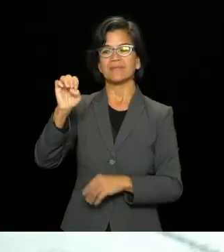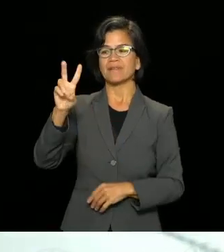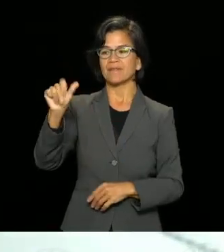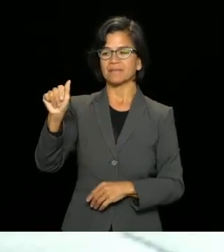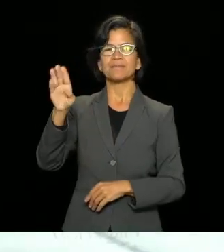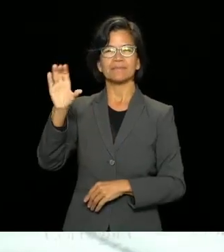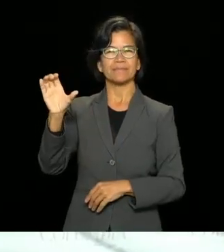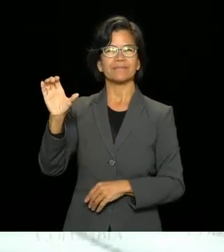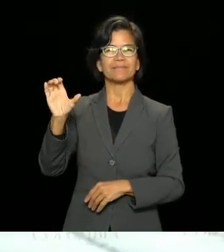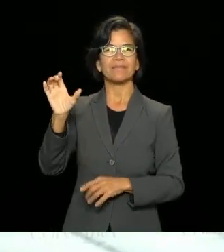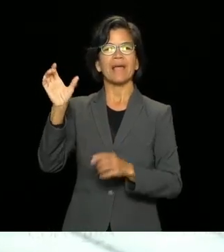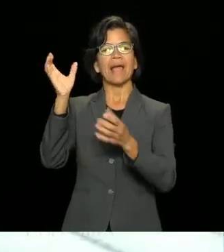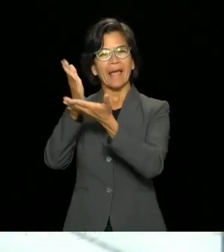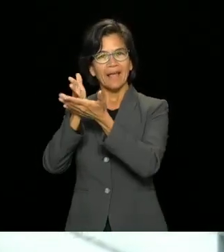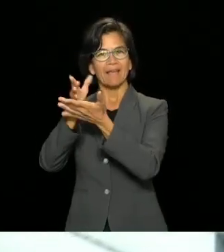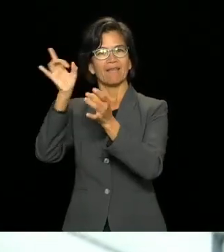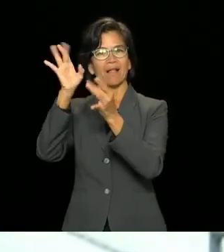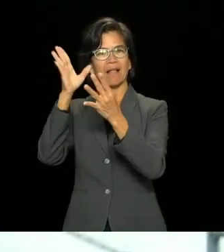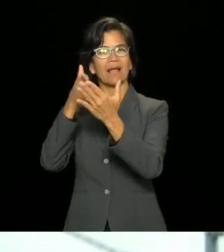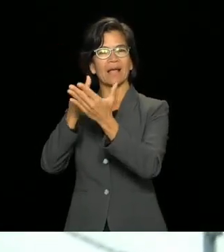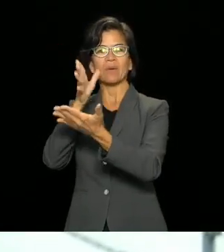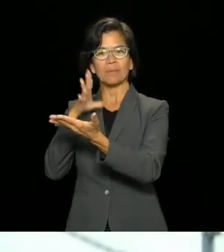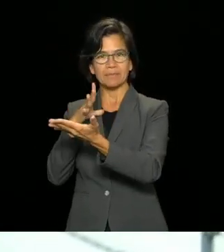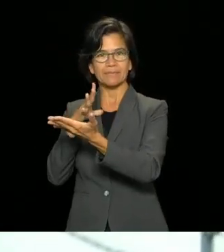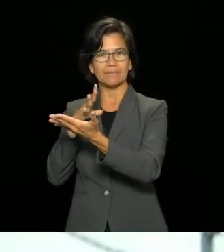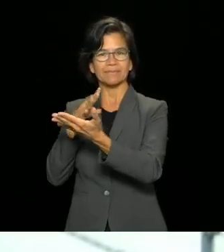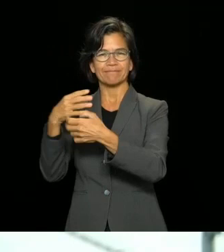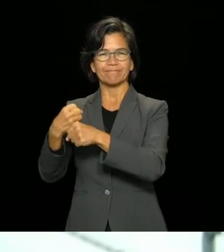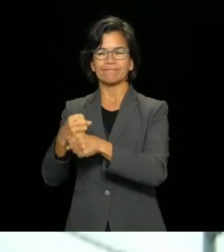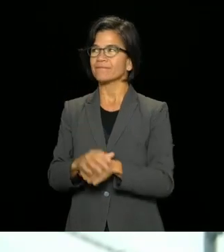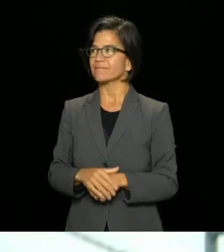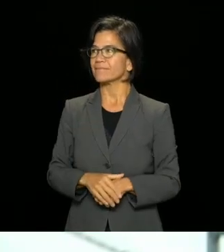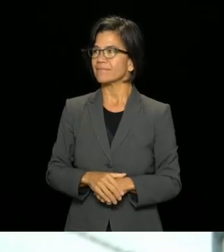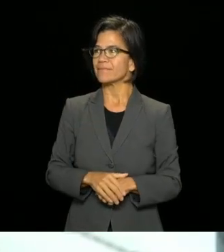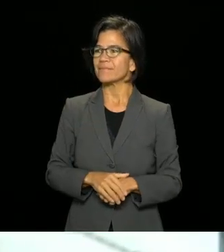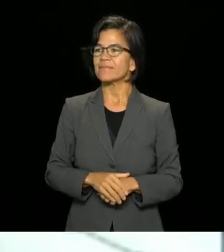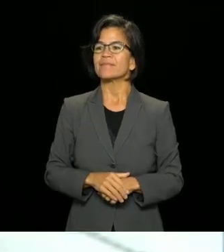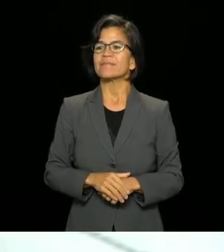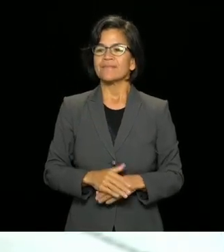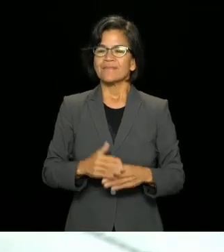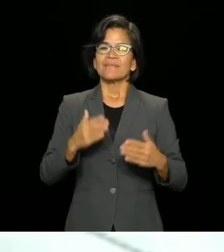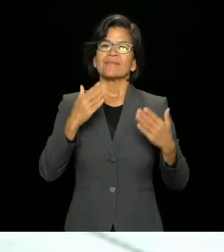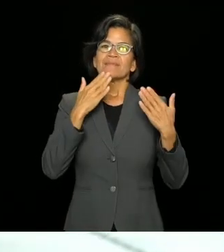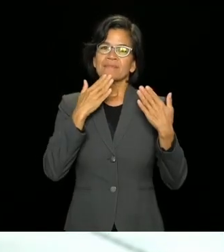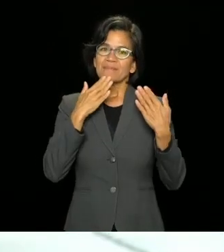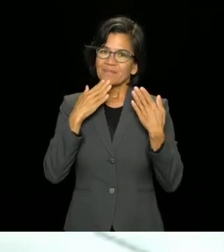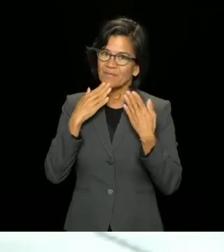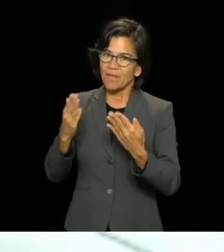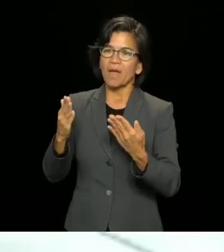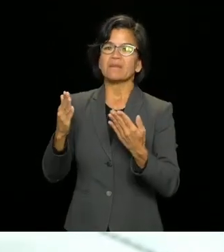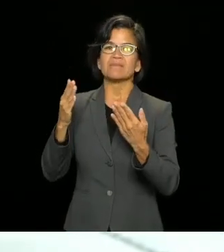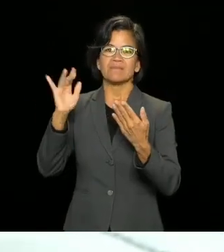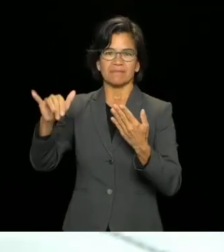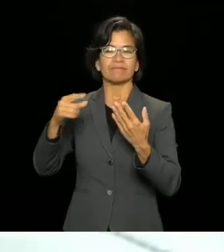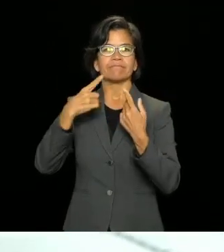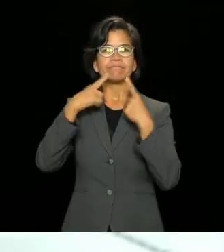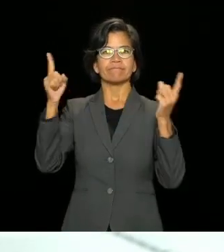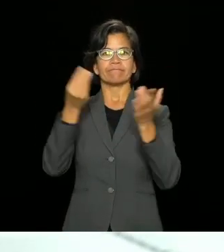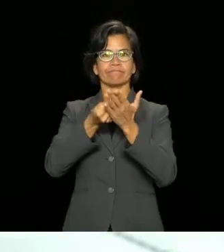Thank you, Minister Farnworth. What a profound announcement you are making today. And thank you, Parliamentary Secretary